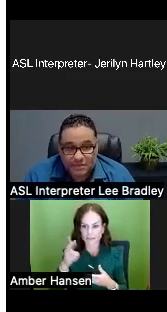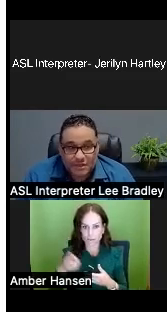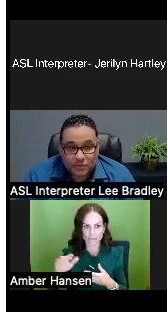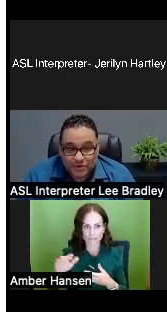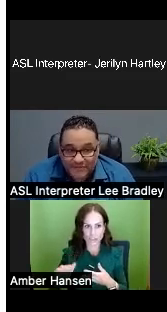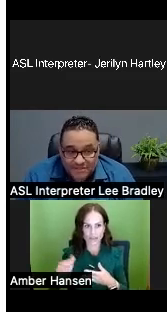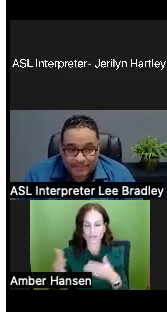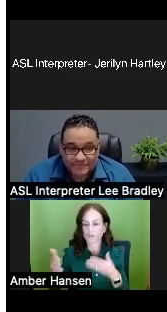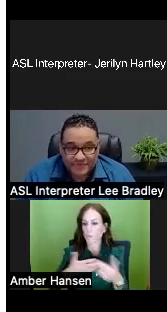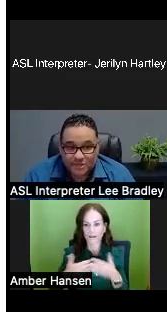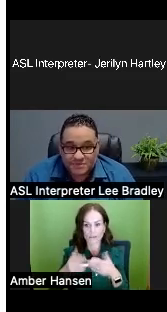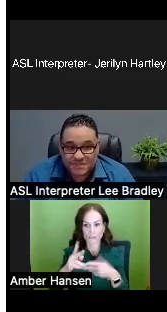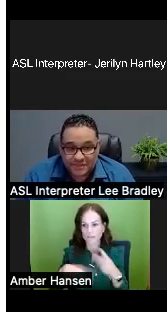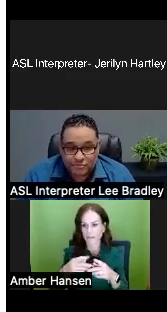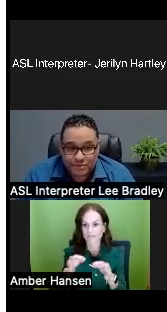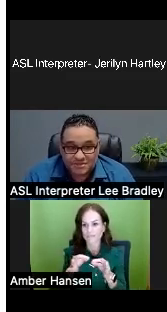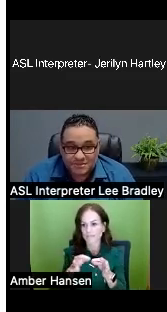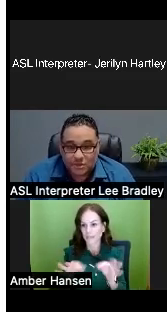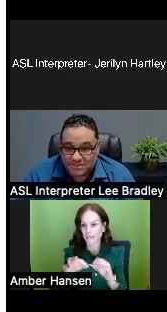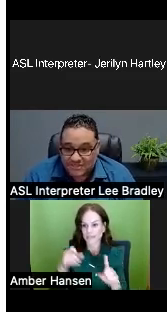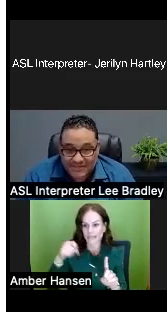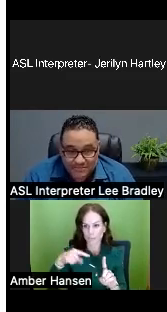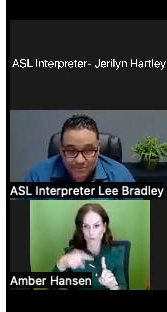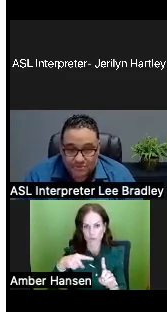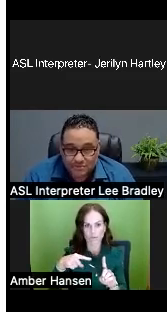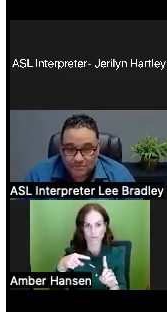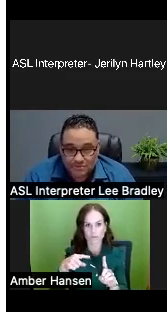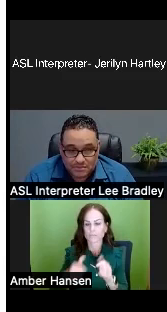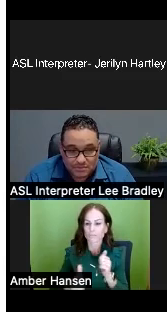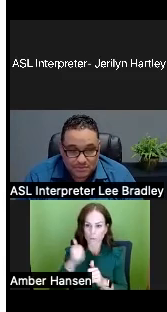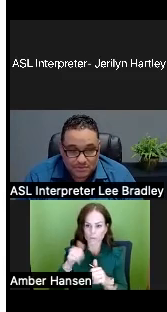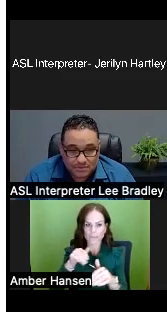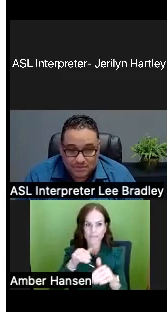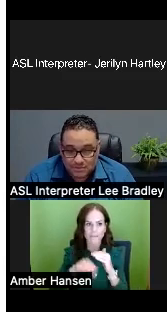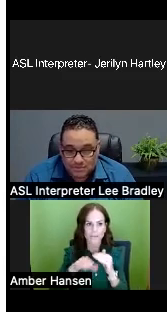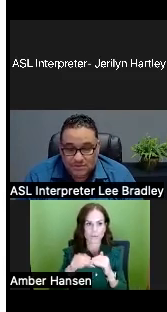child whatever type of linguistic input is most accessible